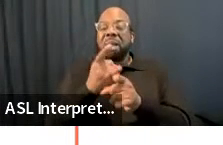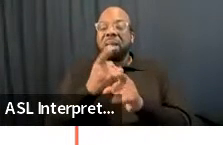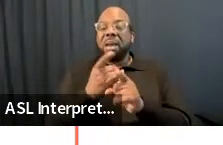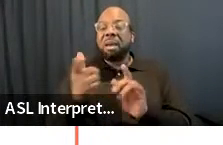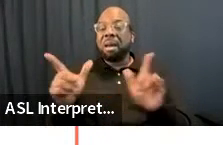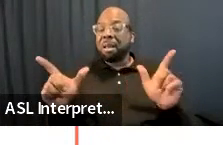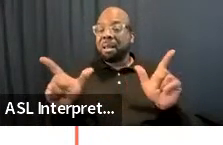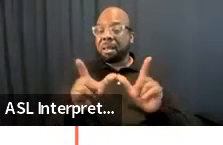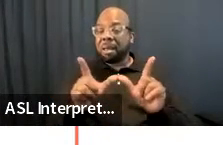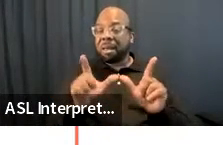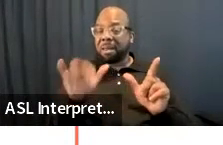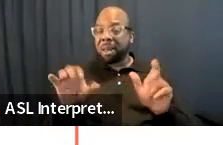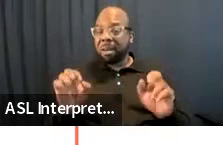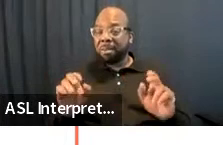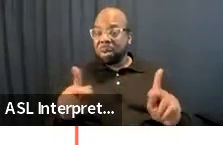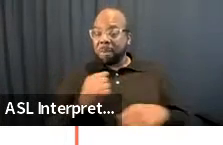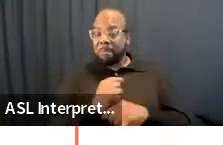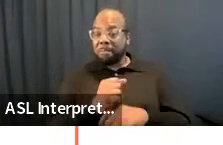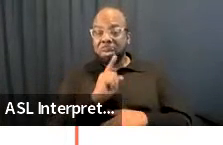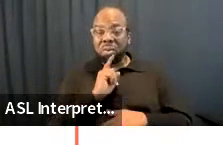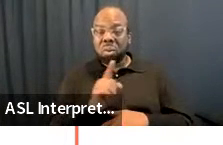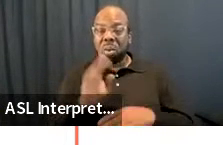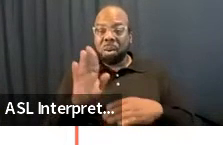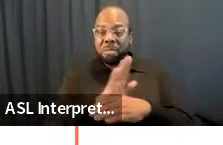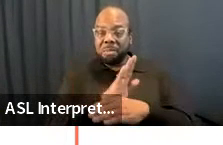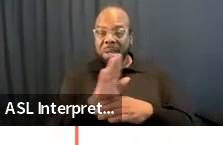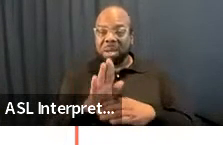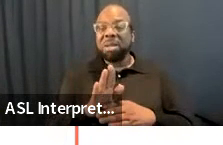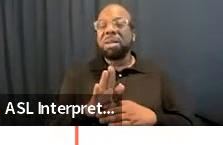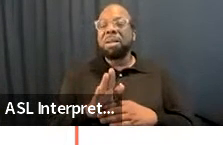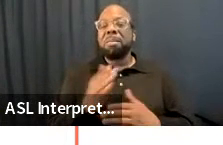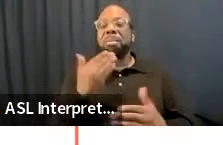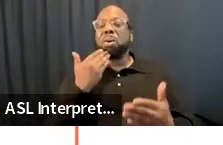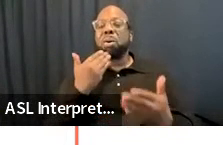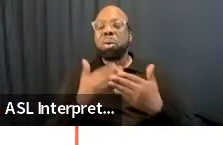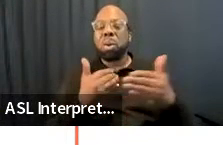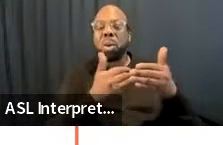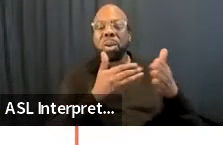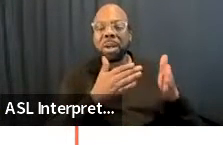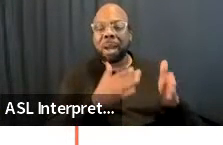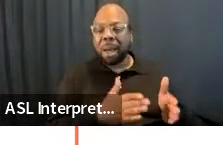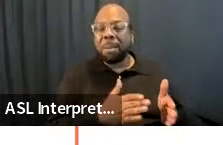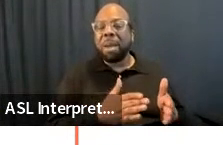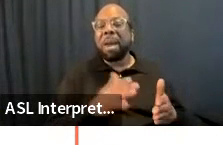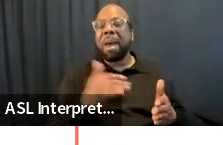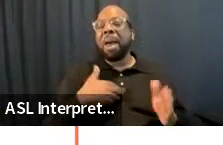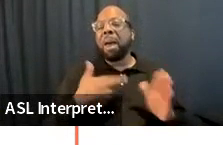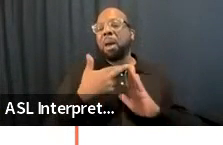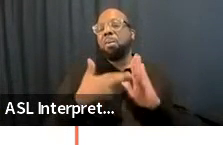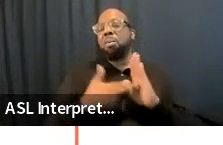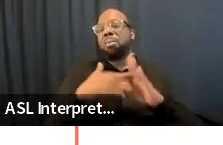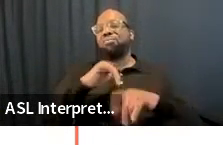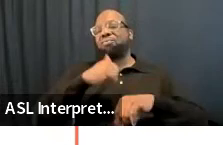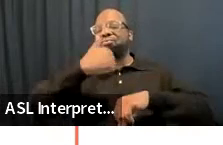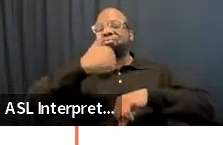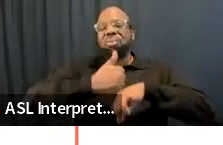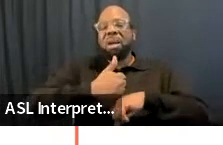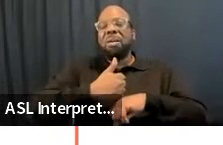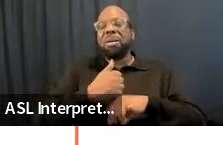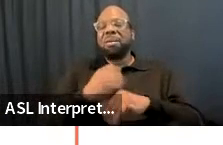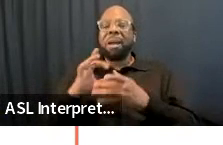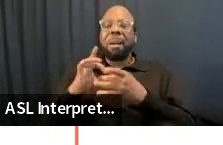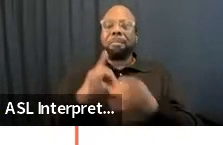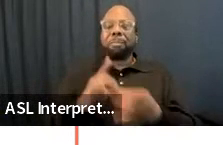opportunity to ensure that these kinds of businesses are being a good neighbor, and there are stipulations that can be put in place as part of